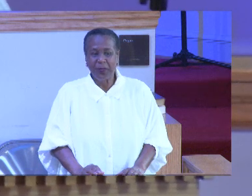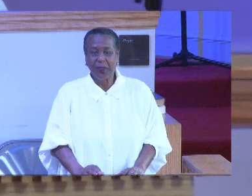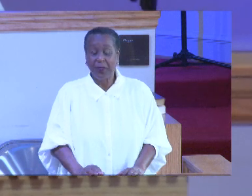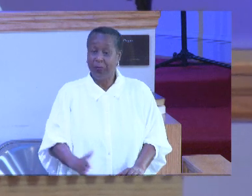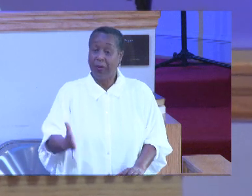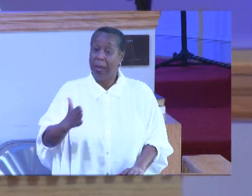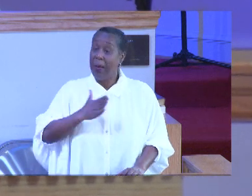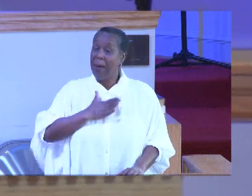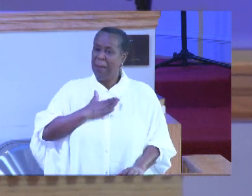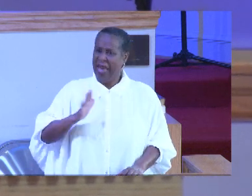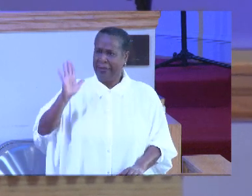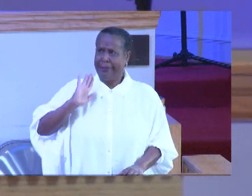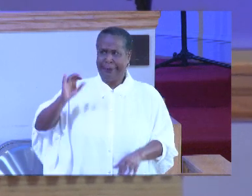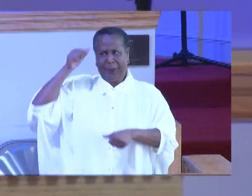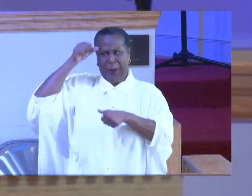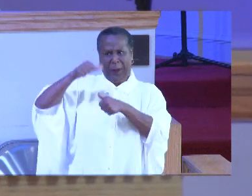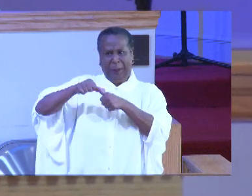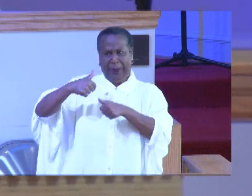My